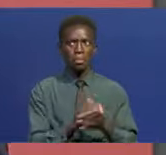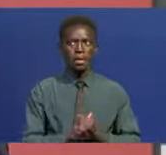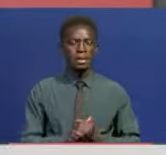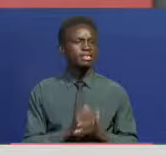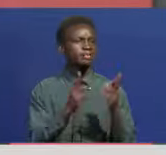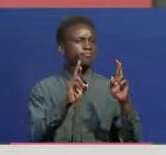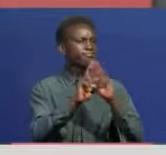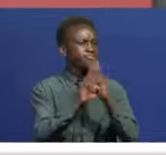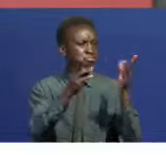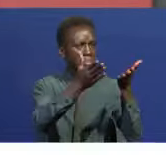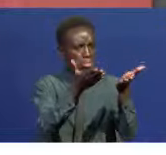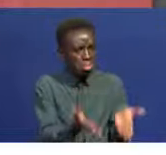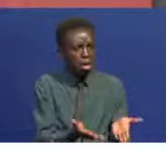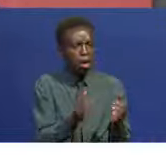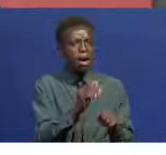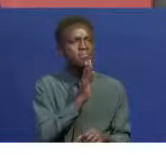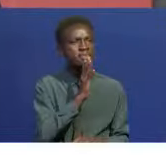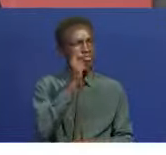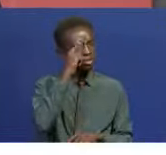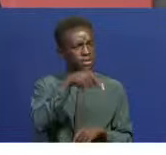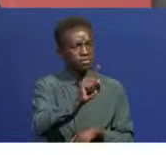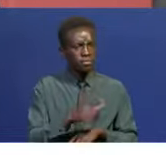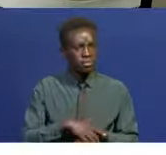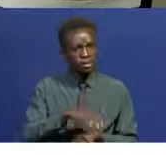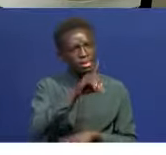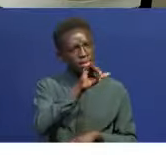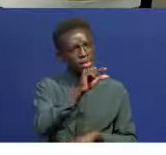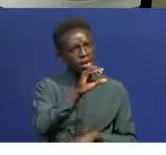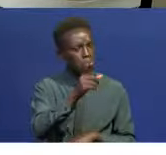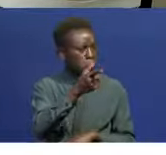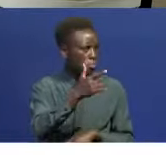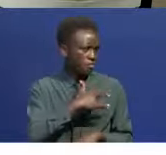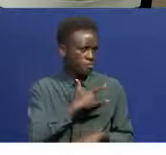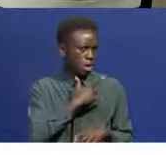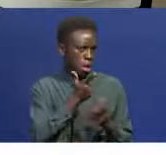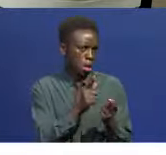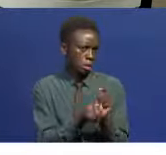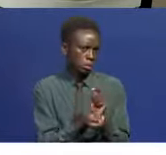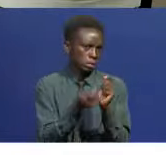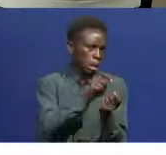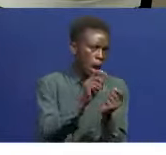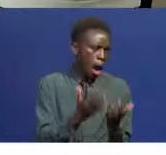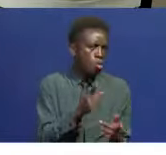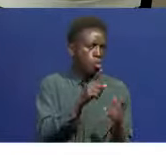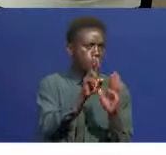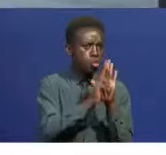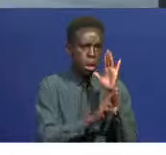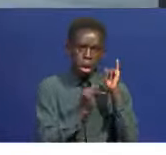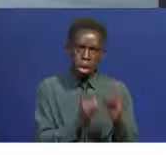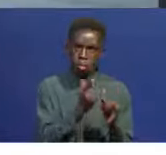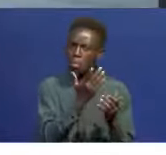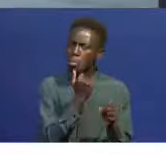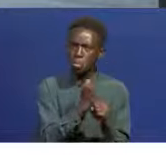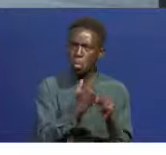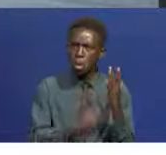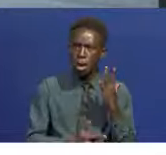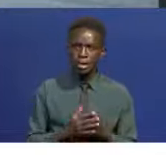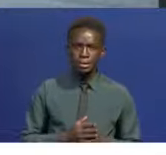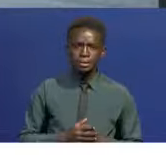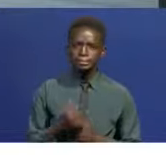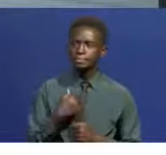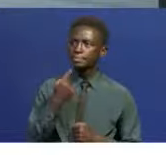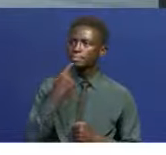because he is here. He can speak for himself. Diego, how are you adjusting to these regulations? Ben, I want to say that what PSLIA